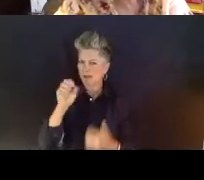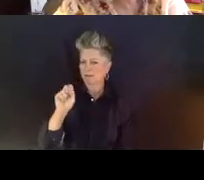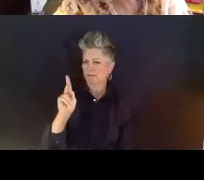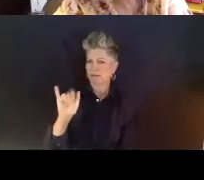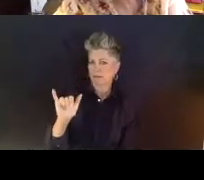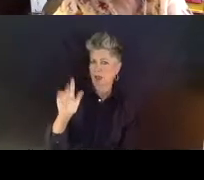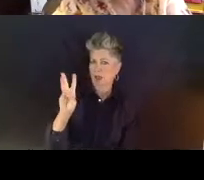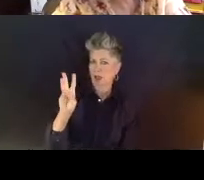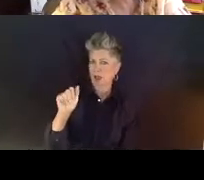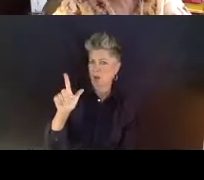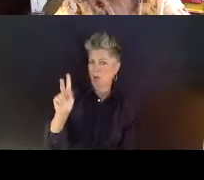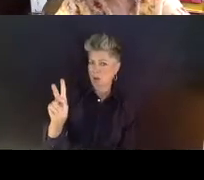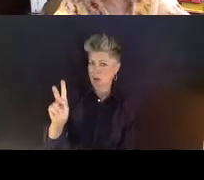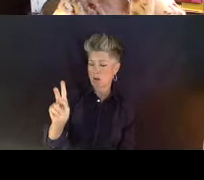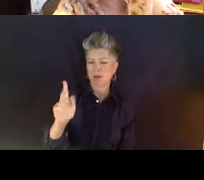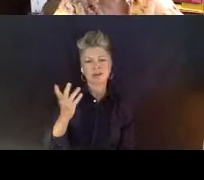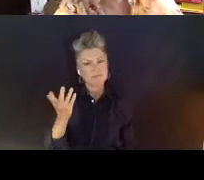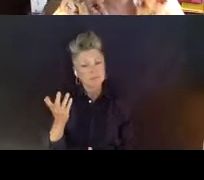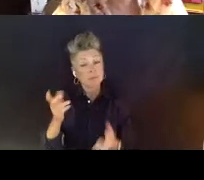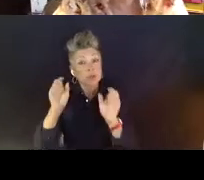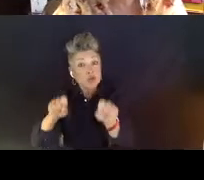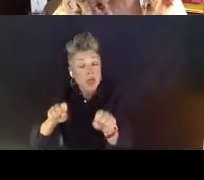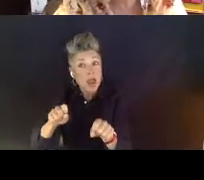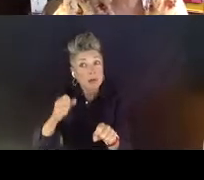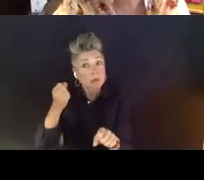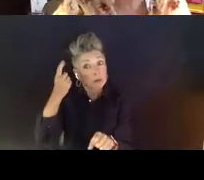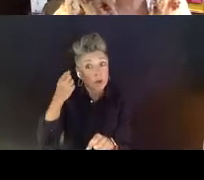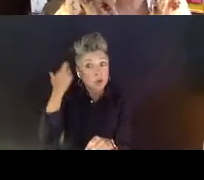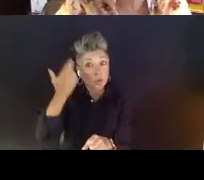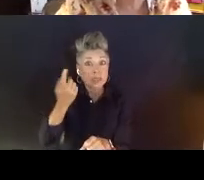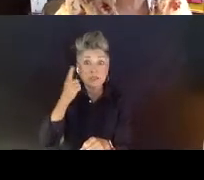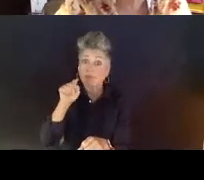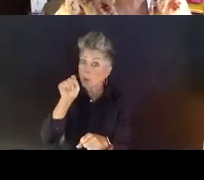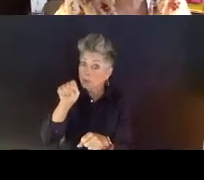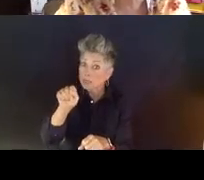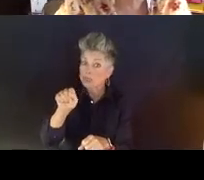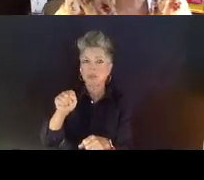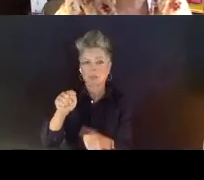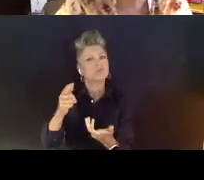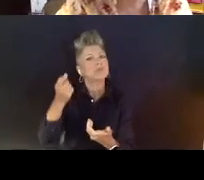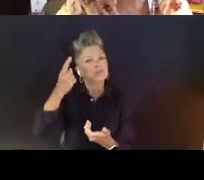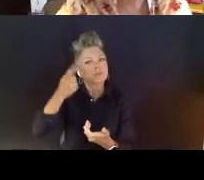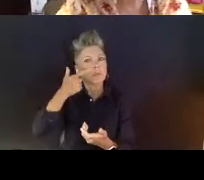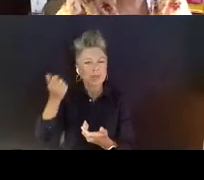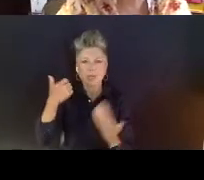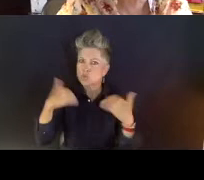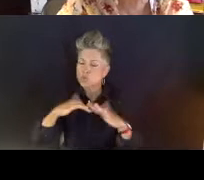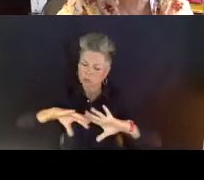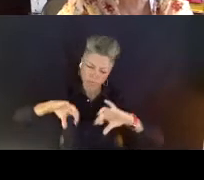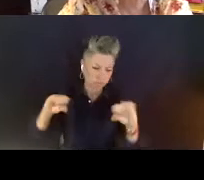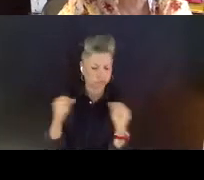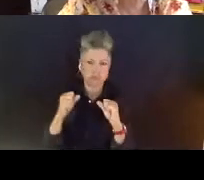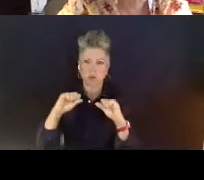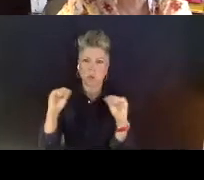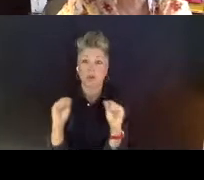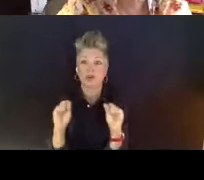one can even justify some of these cities using these sidewalks because they have a harsh winter. But sidewalks